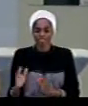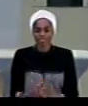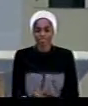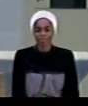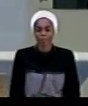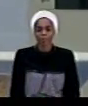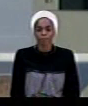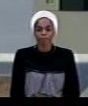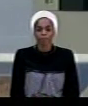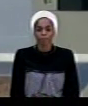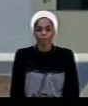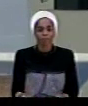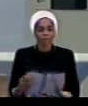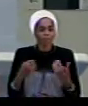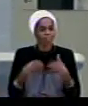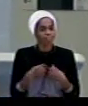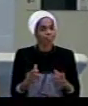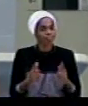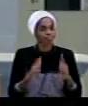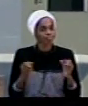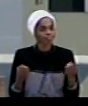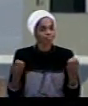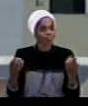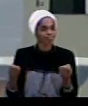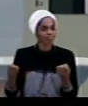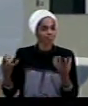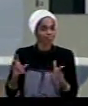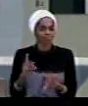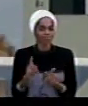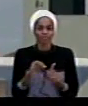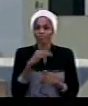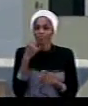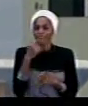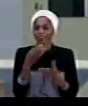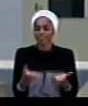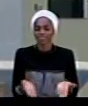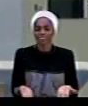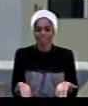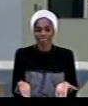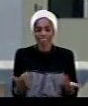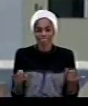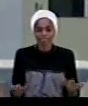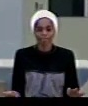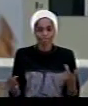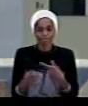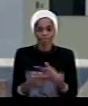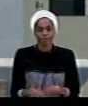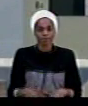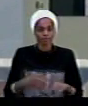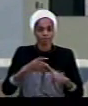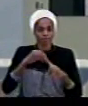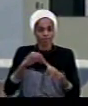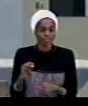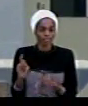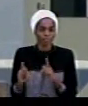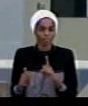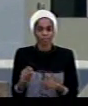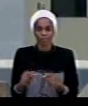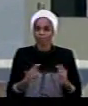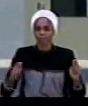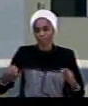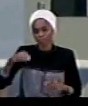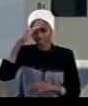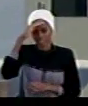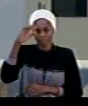We have a lot of people who are here today. Special people and great men of